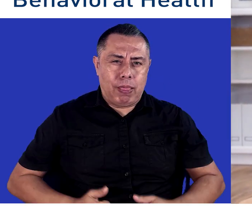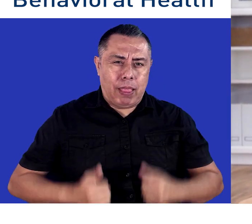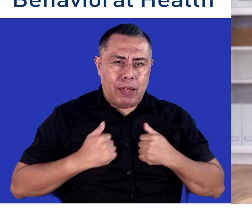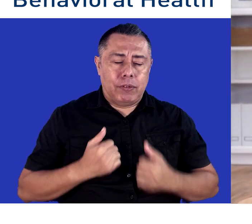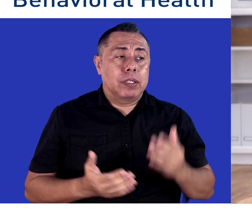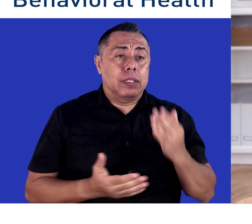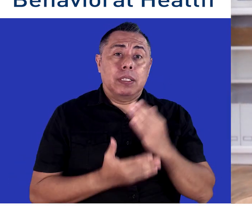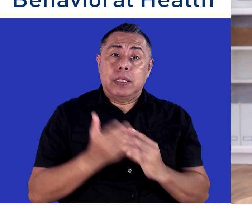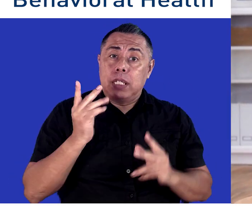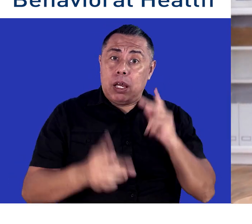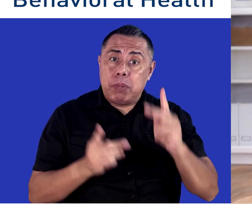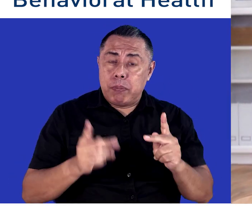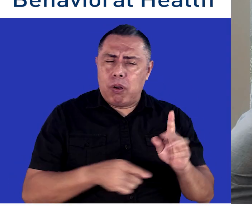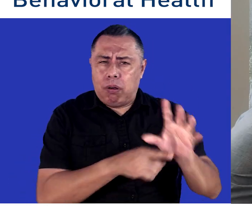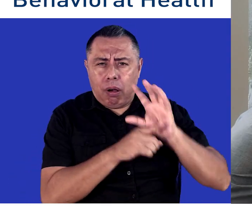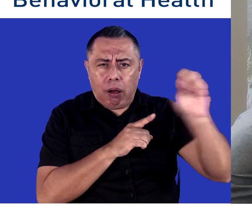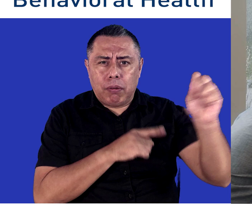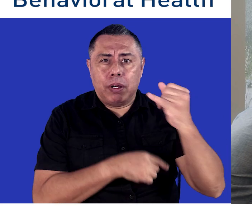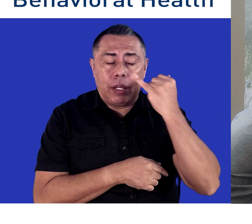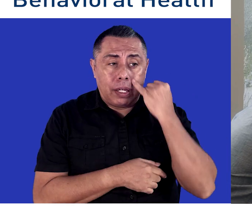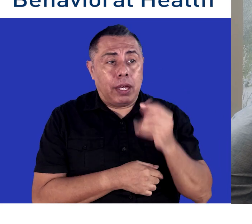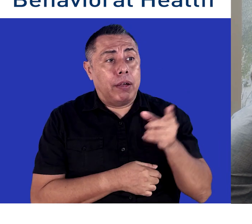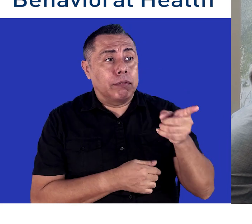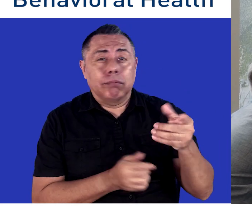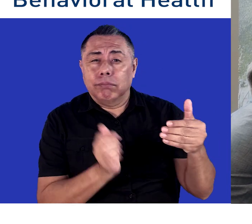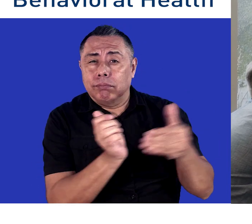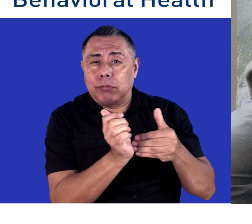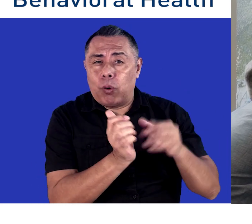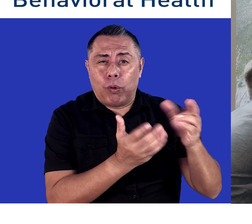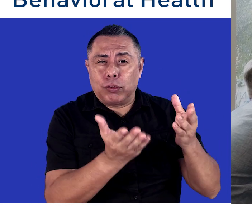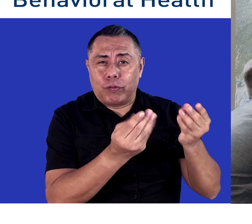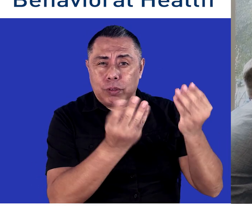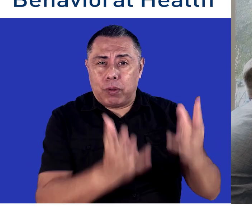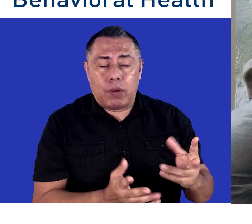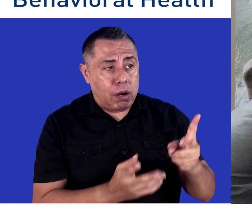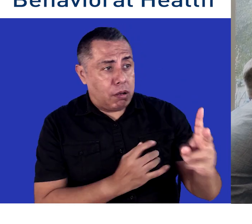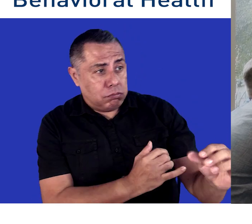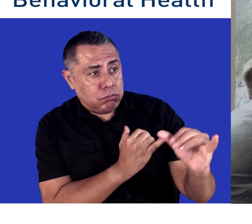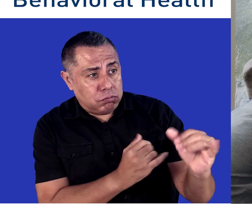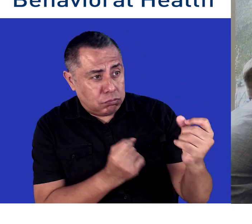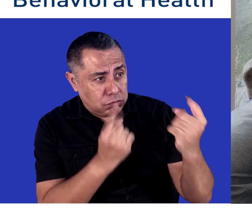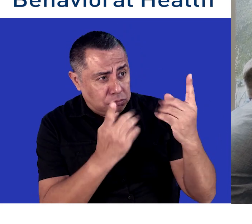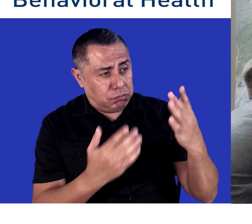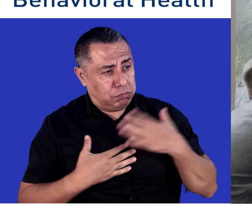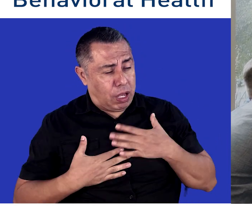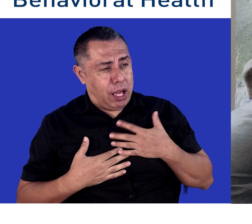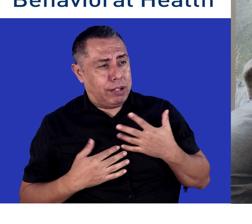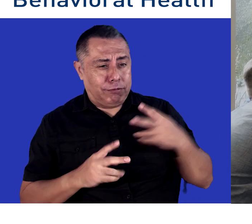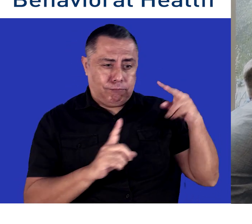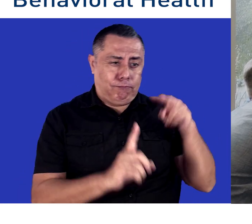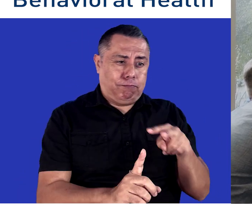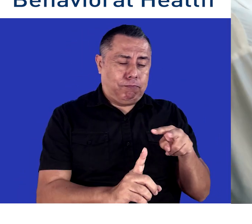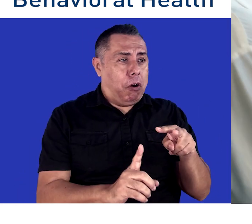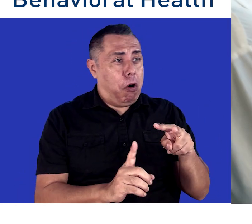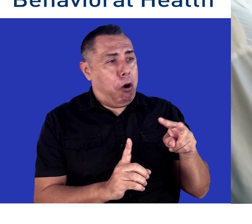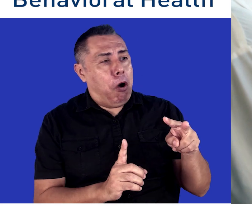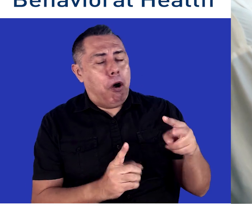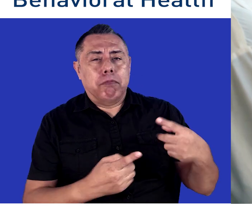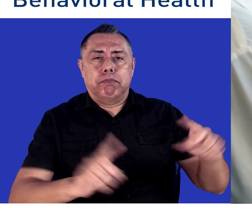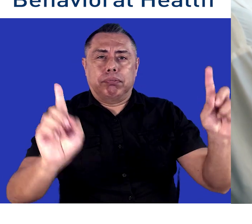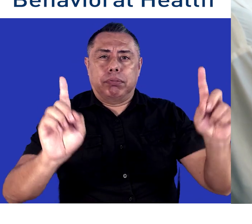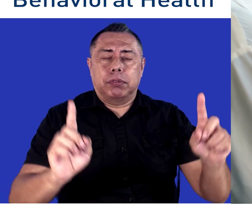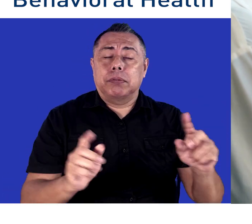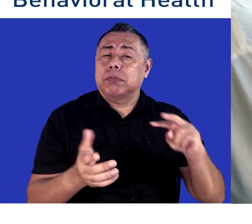productive lives. Some folks do better when matched with a provider who shares or understands their worldview. This